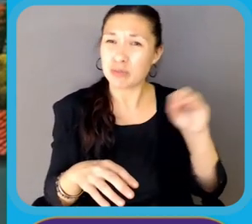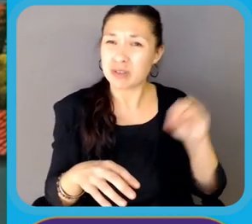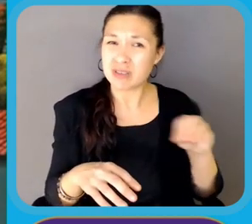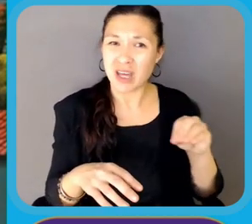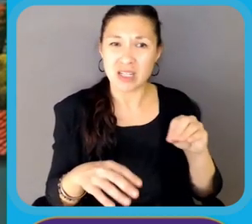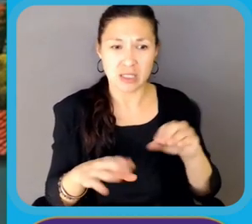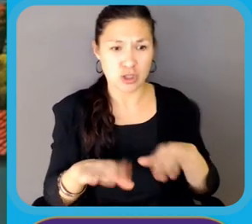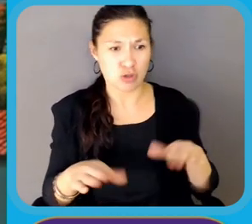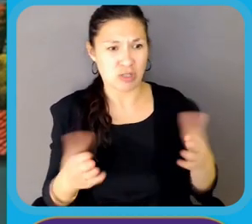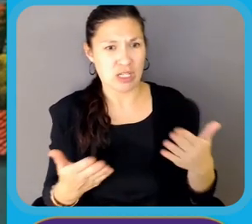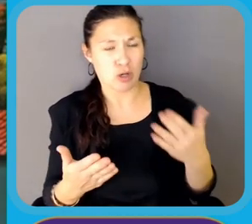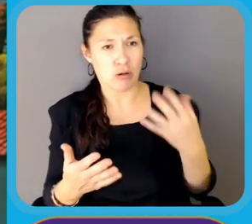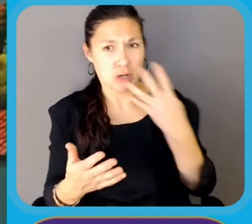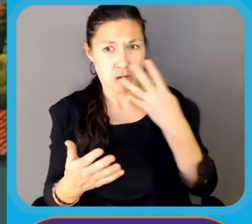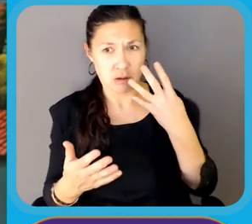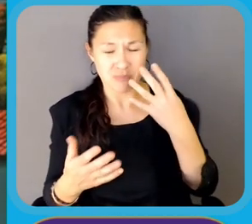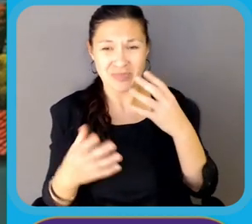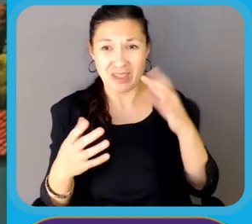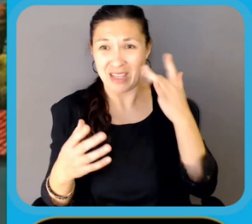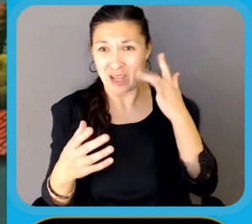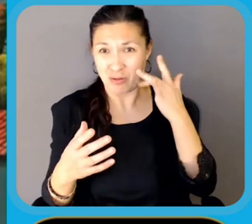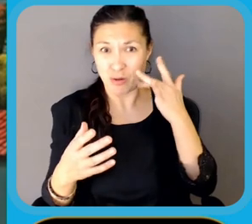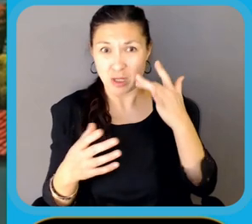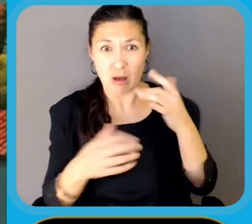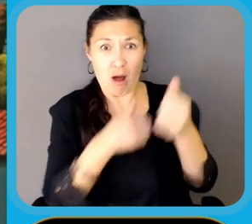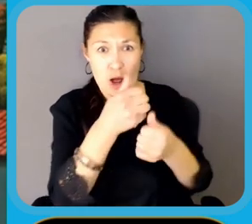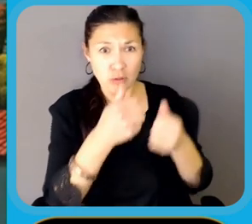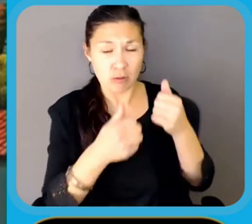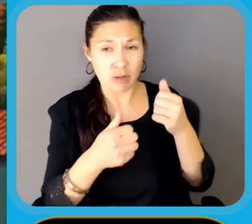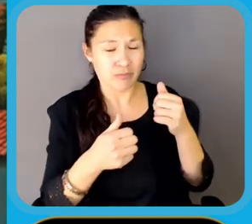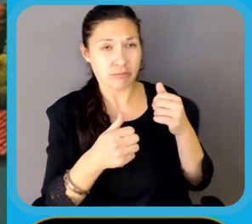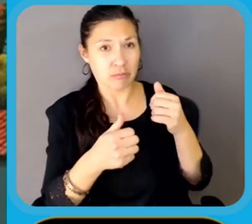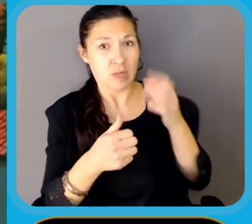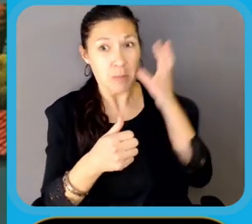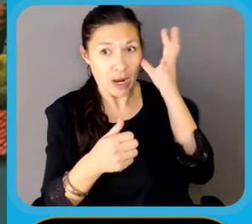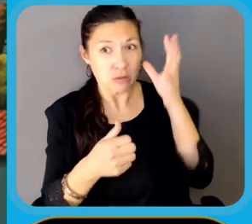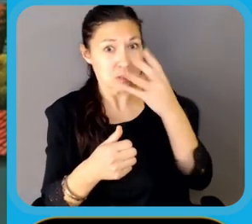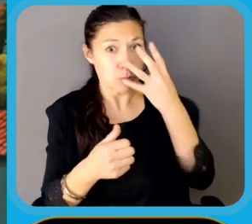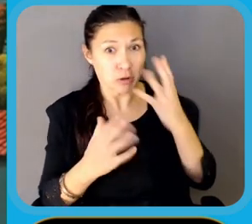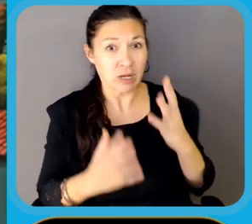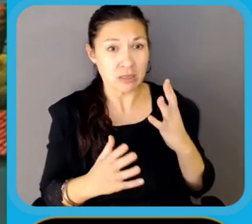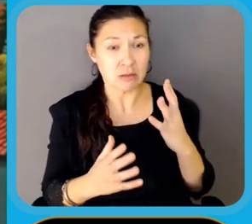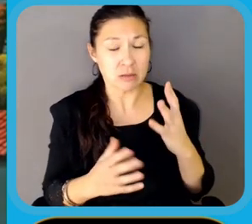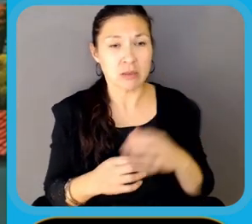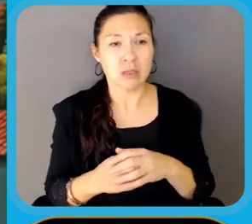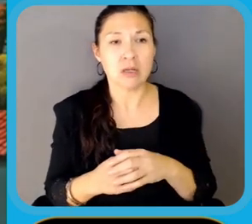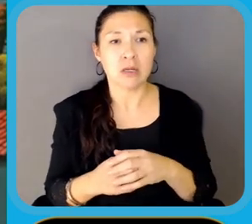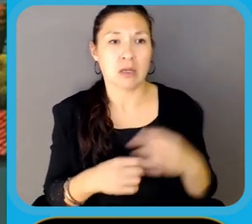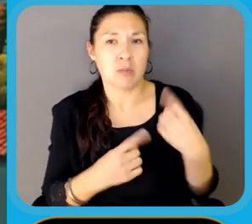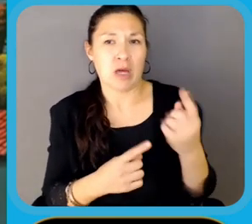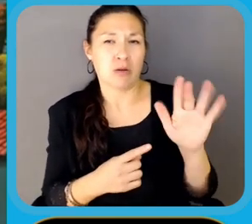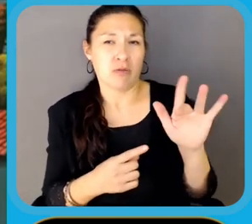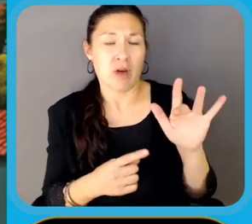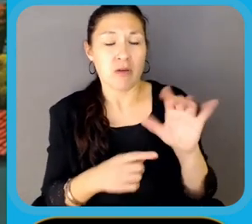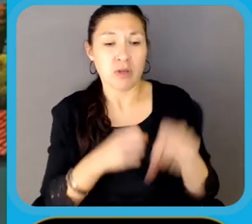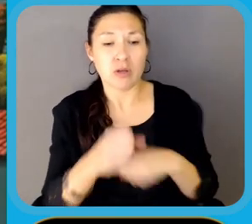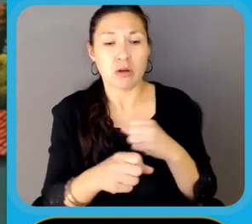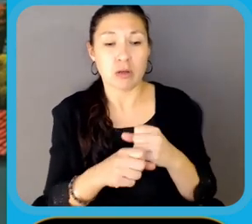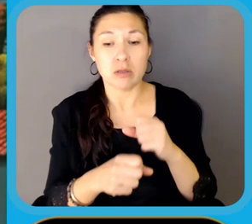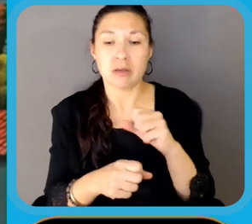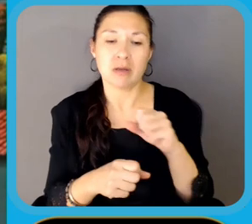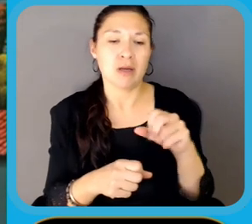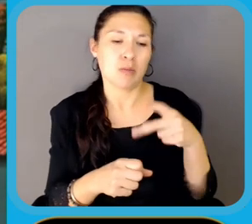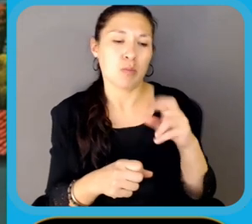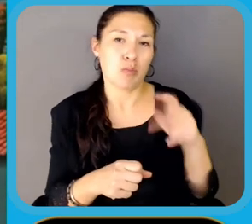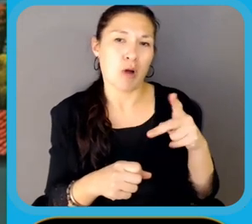Immigrants and their children are California. For the past 25 years, after the passage of Proposition 187, immigrants and